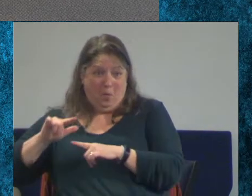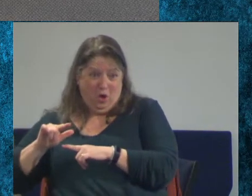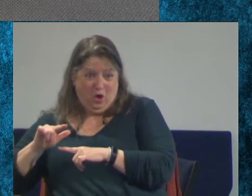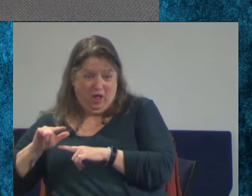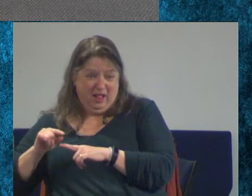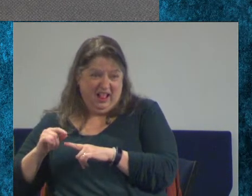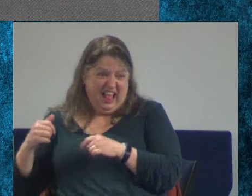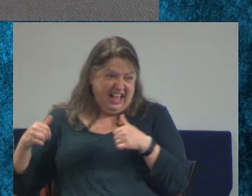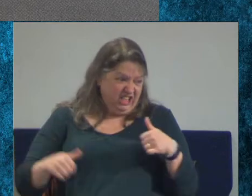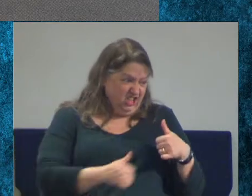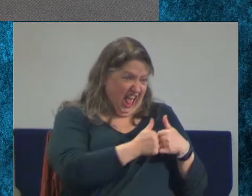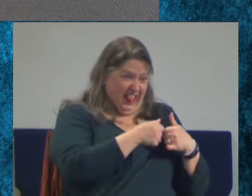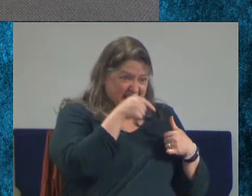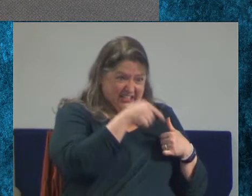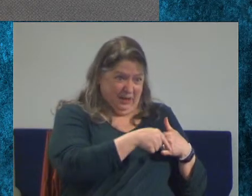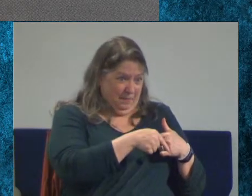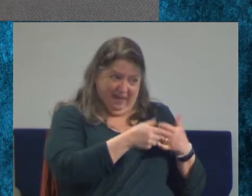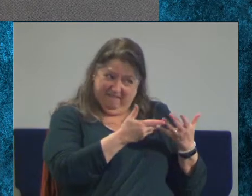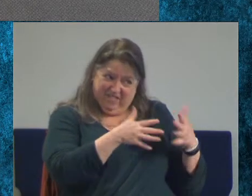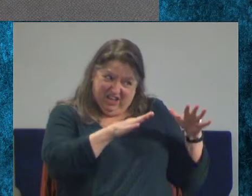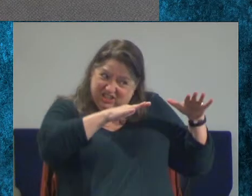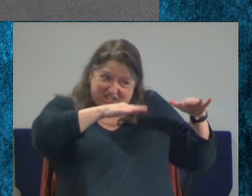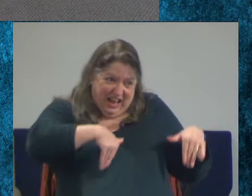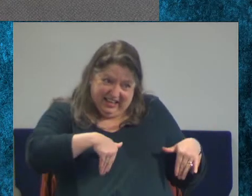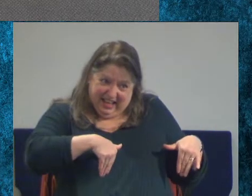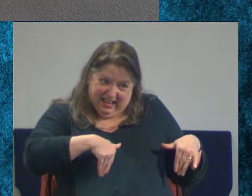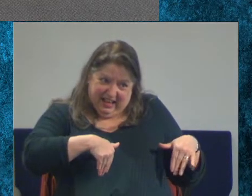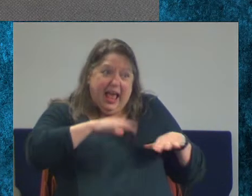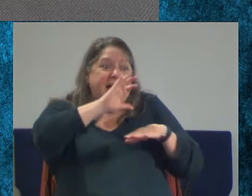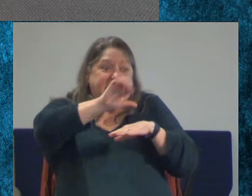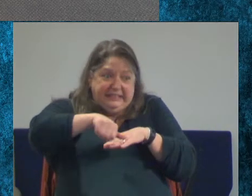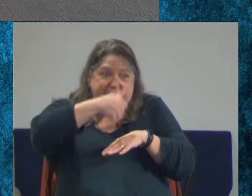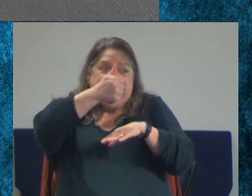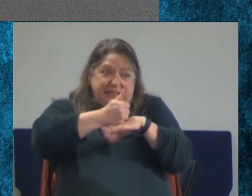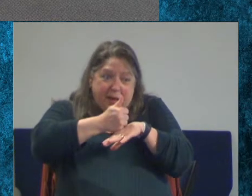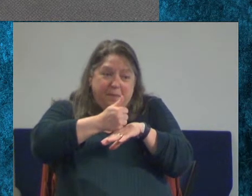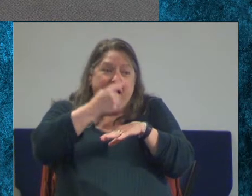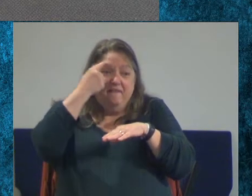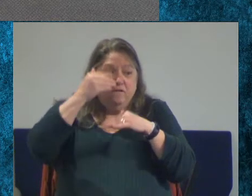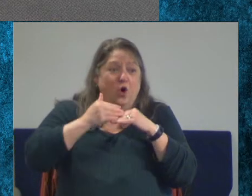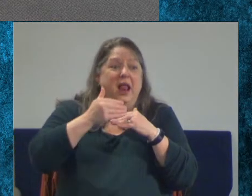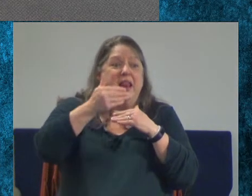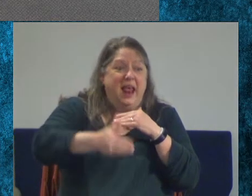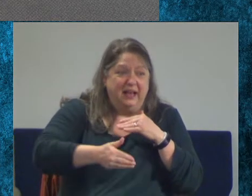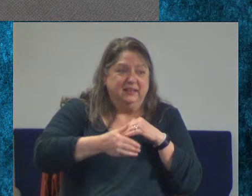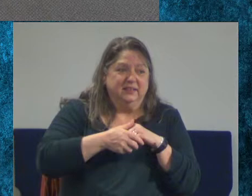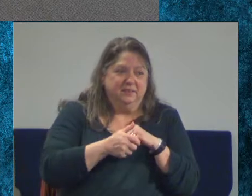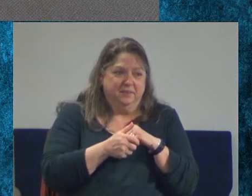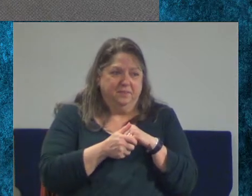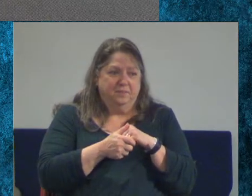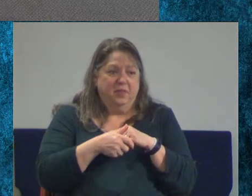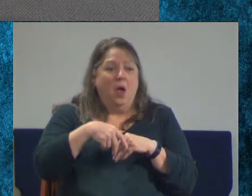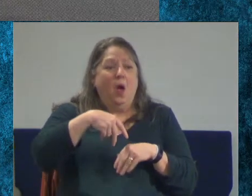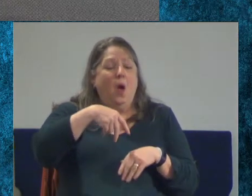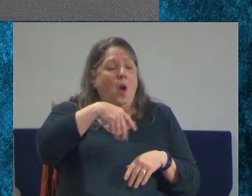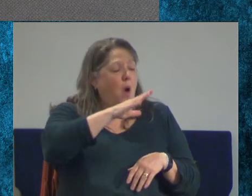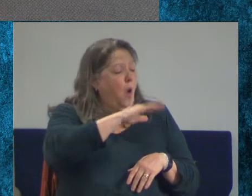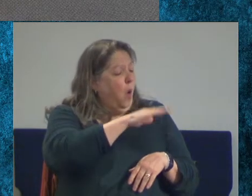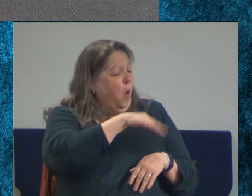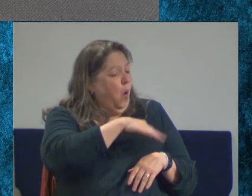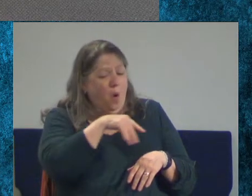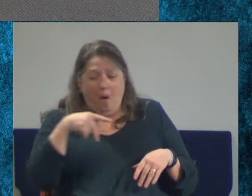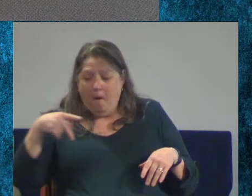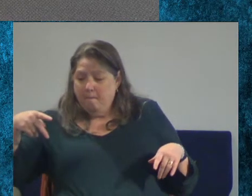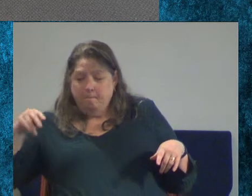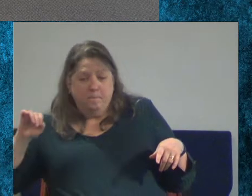regarding some unfinished business, and he sets the stage for what is next. What Paul wants is Philemon, he